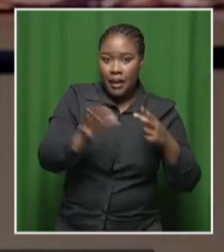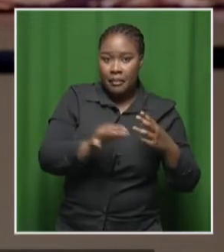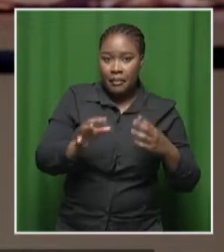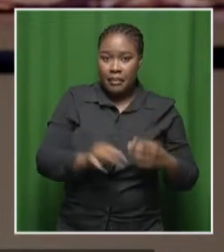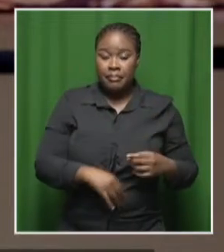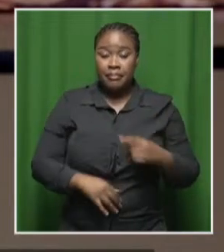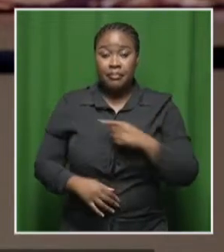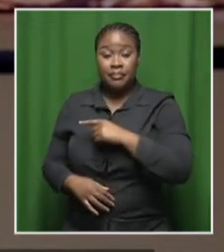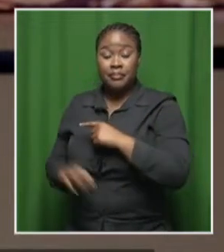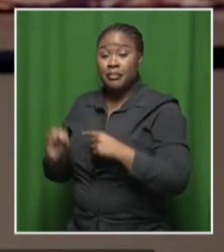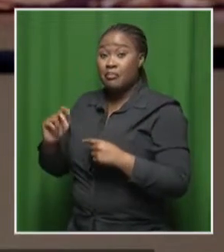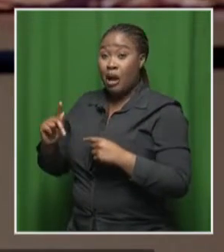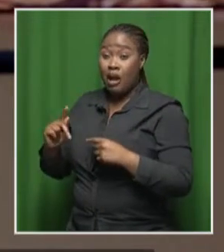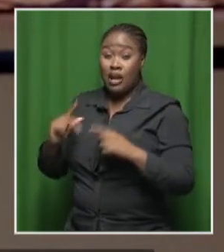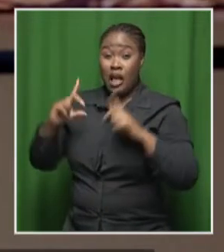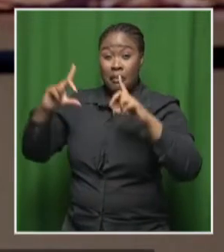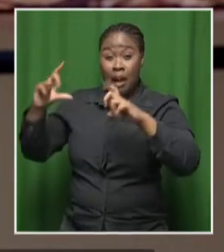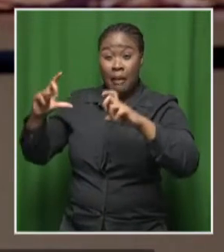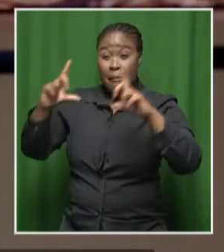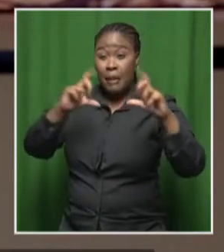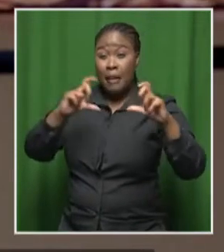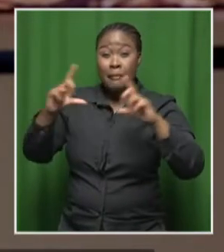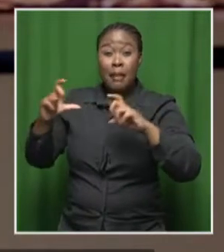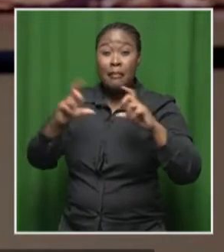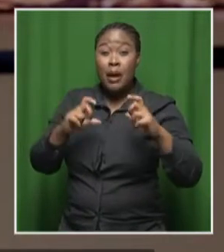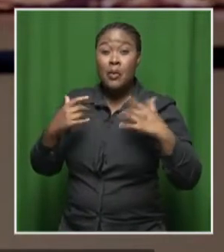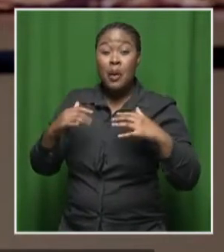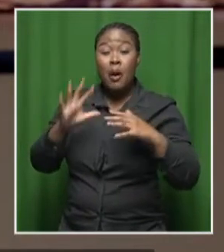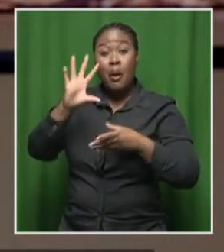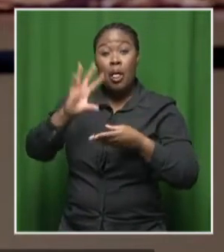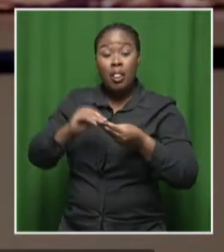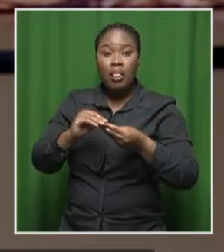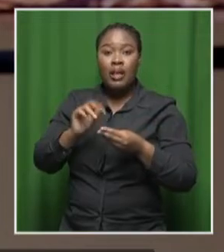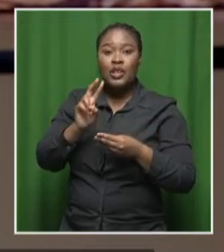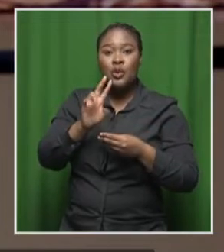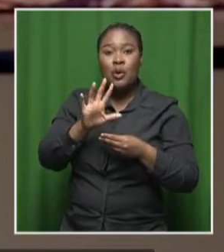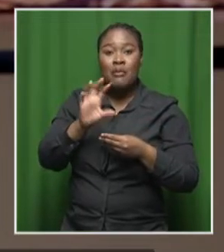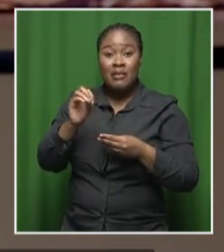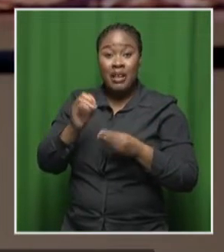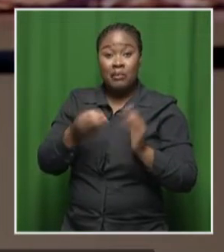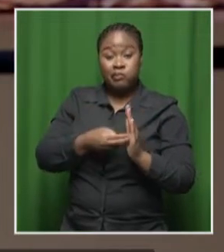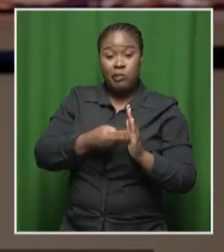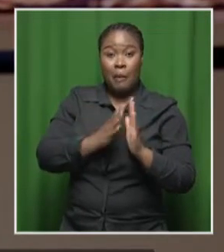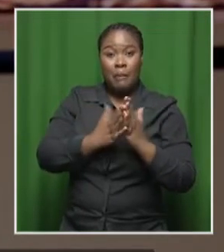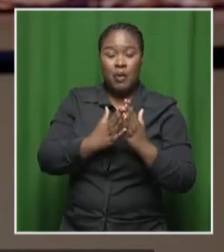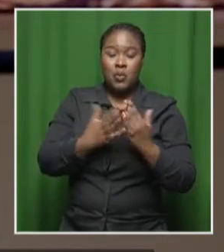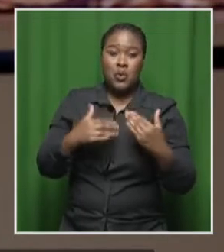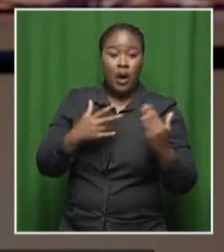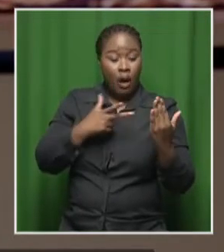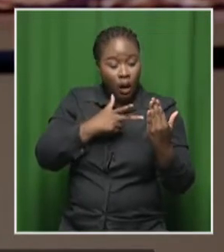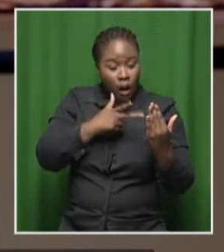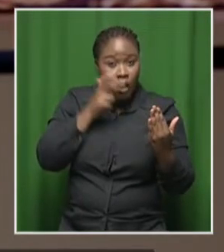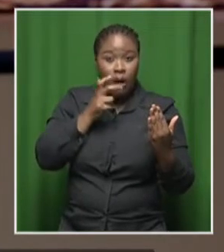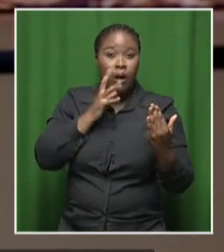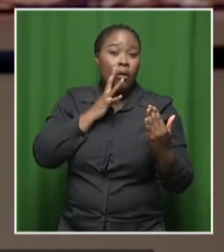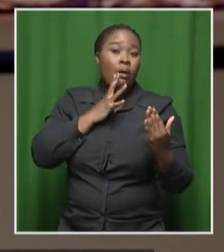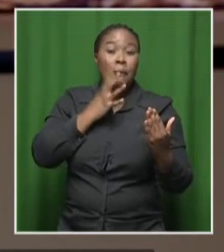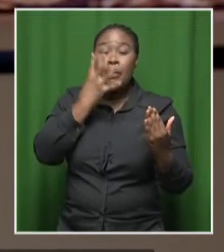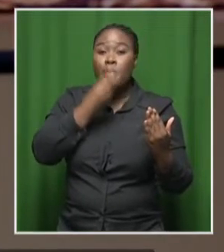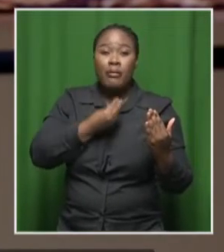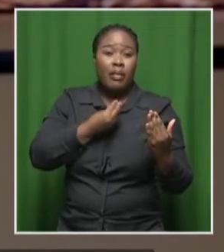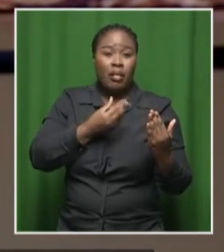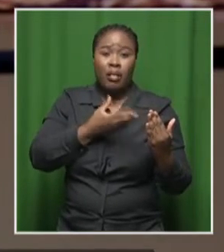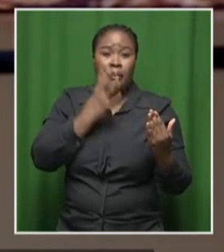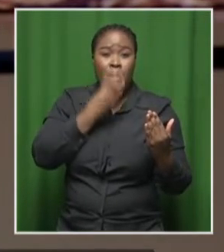are extraordinary. They look like paintings. And there are 250 of them in the book. Each one of them you'd want to hang on your wall. They really are beautiful